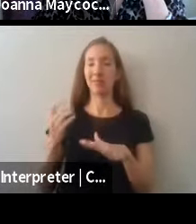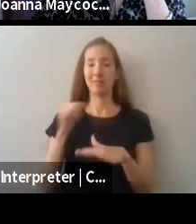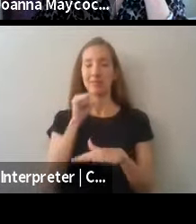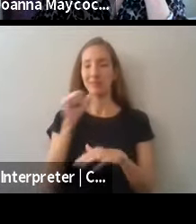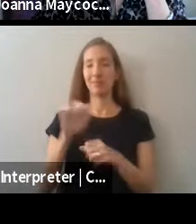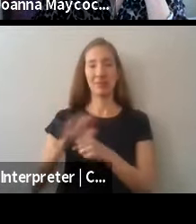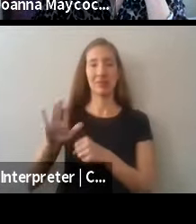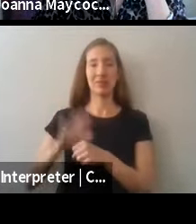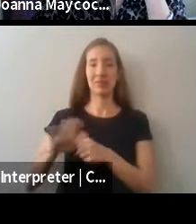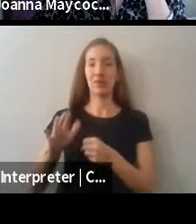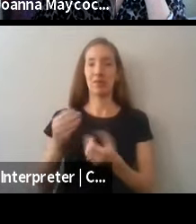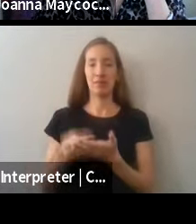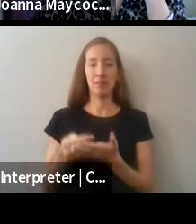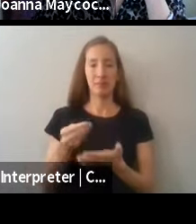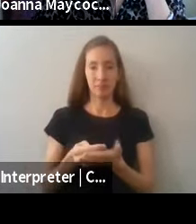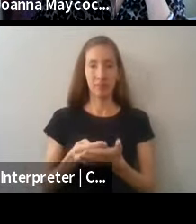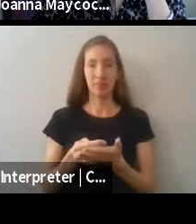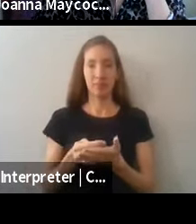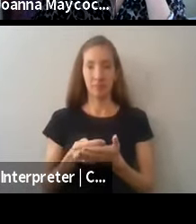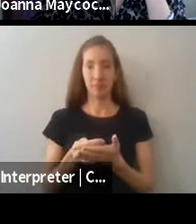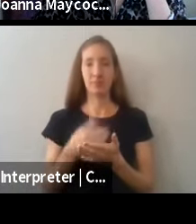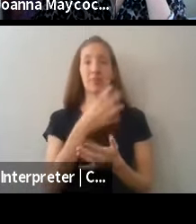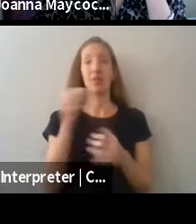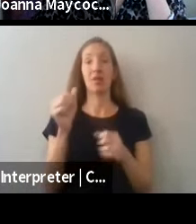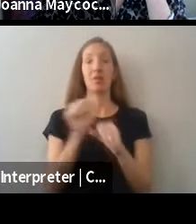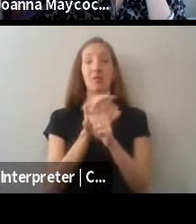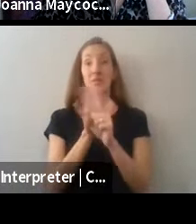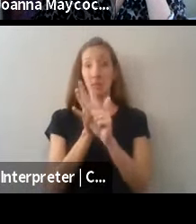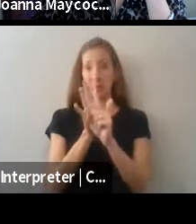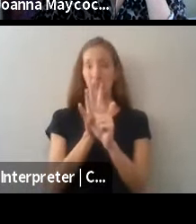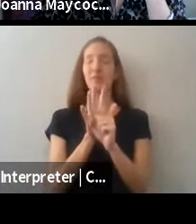losing the hard-won progress.